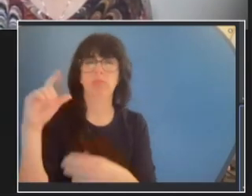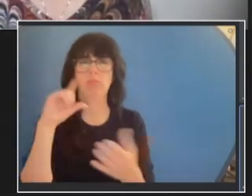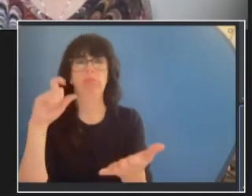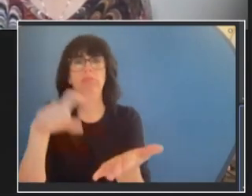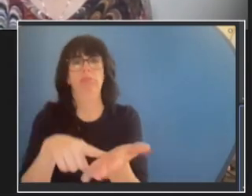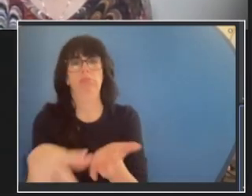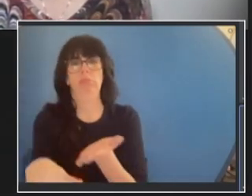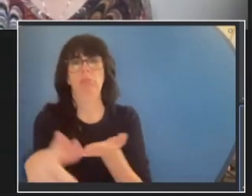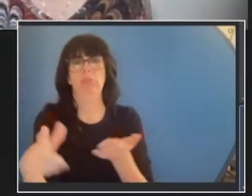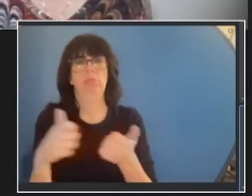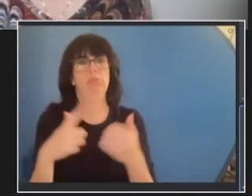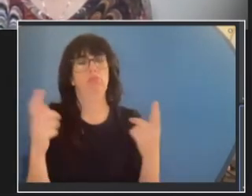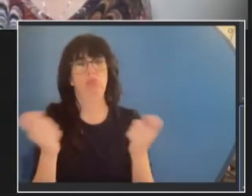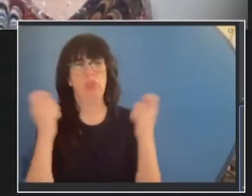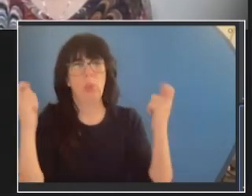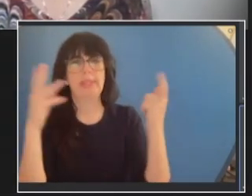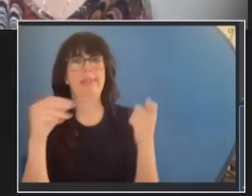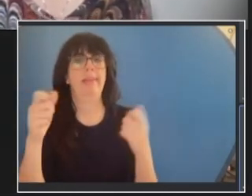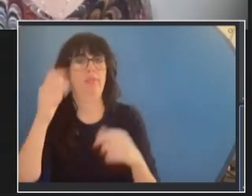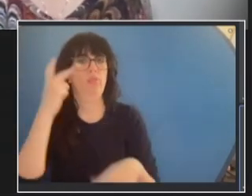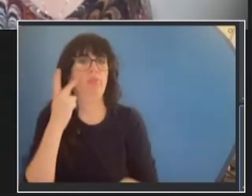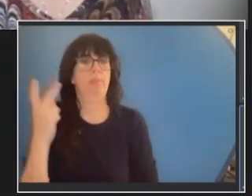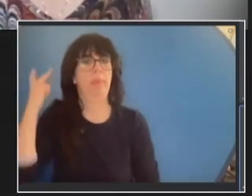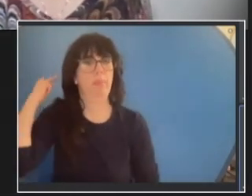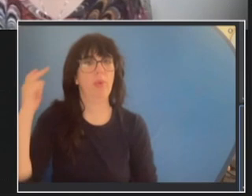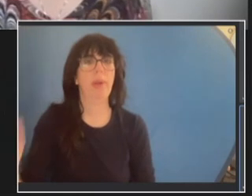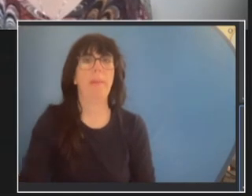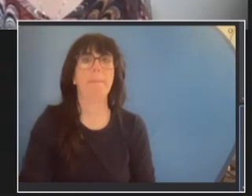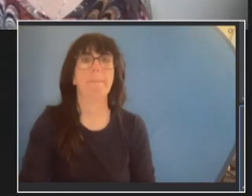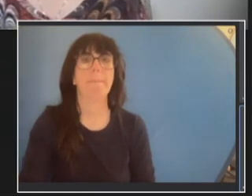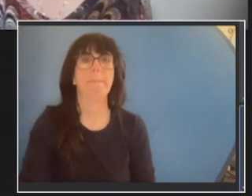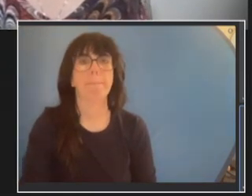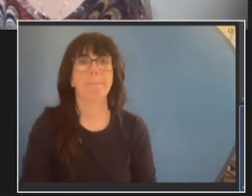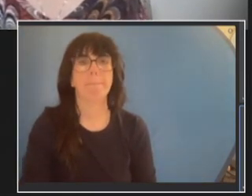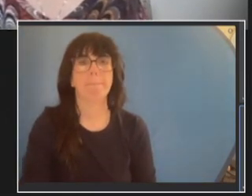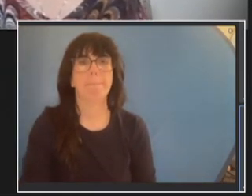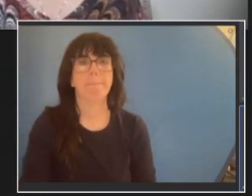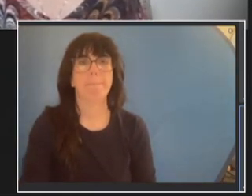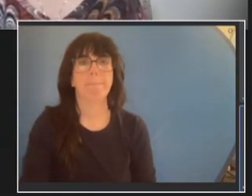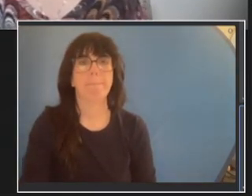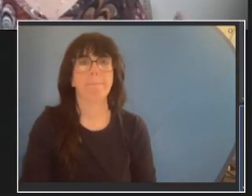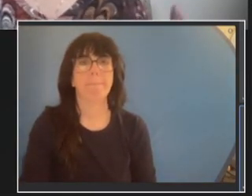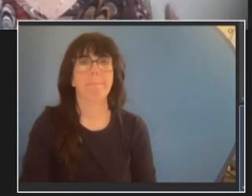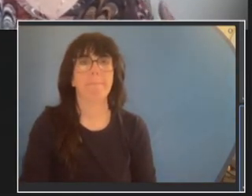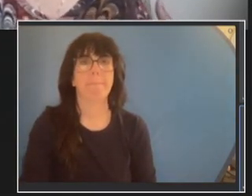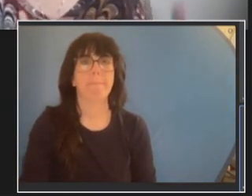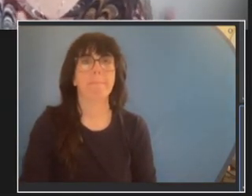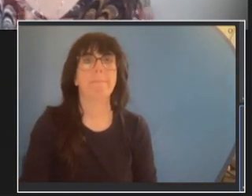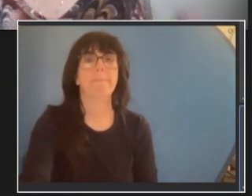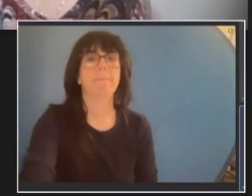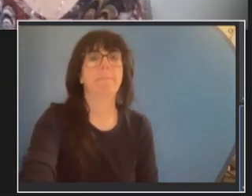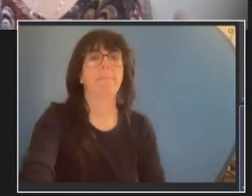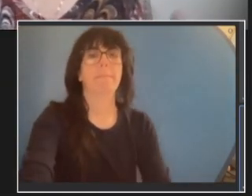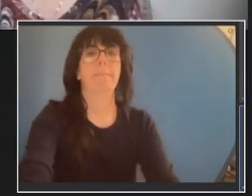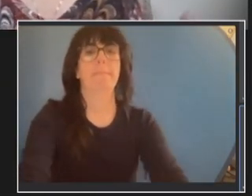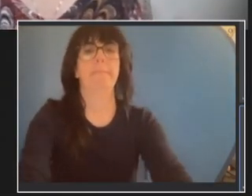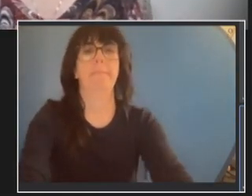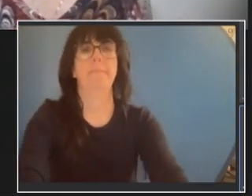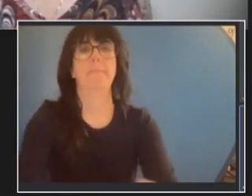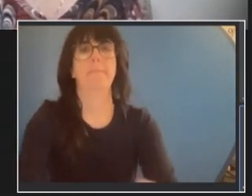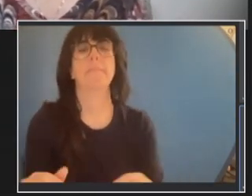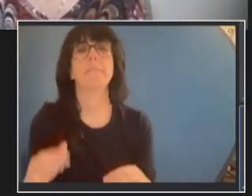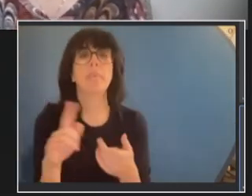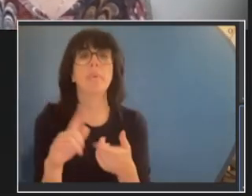and remembrance. And so what that means is that I translate that in many